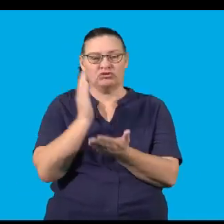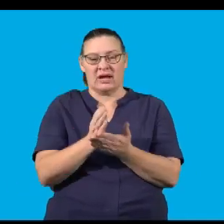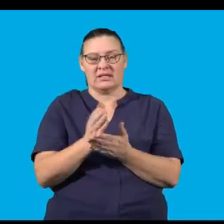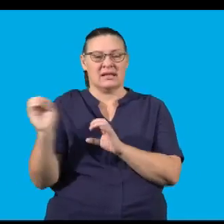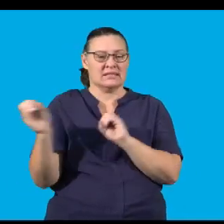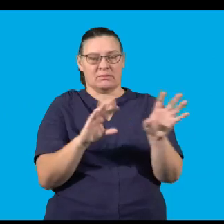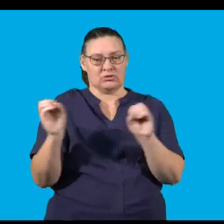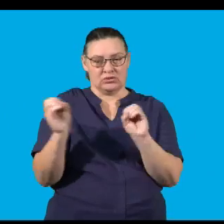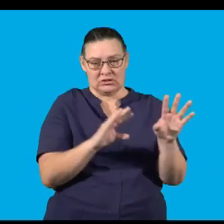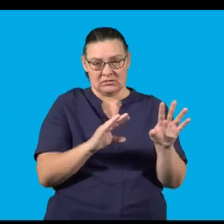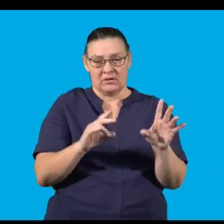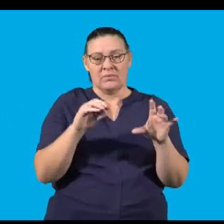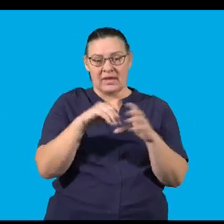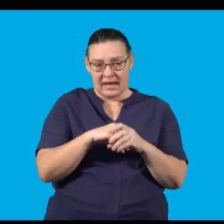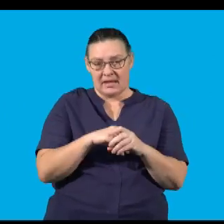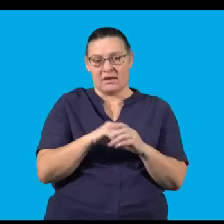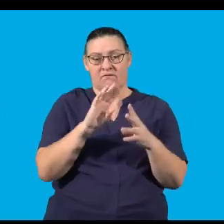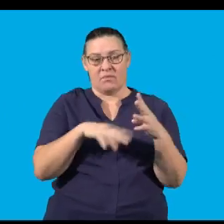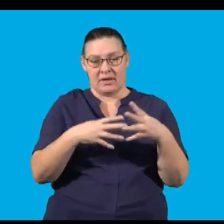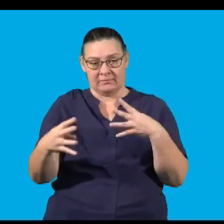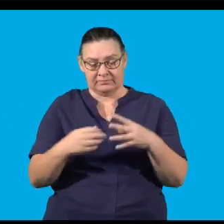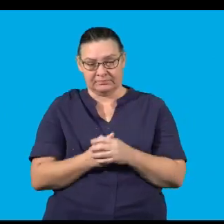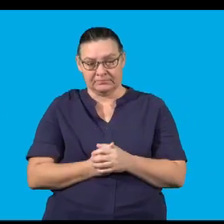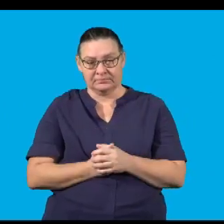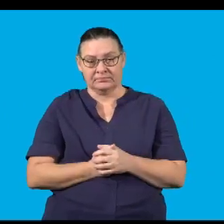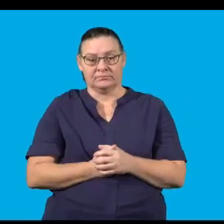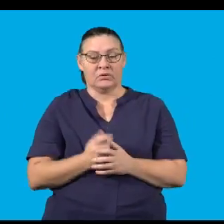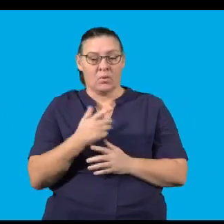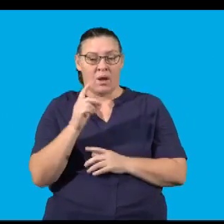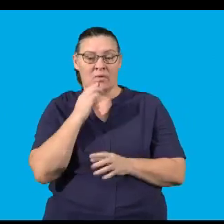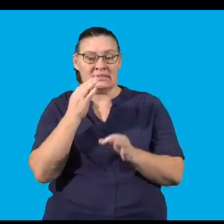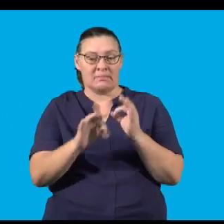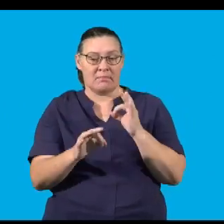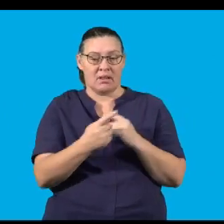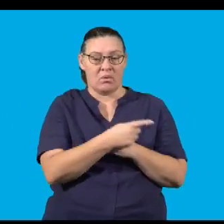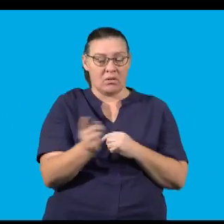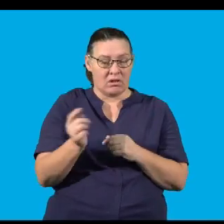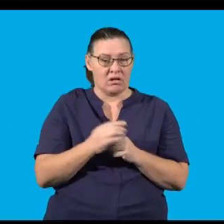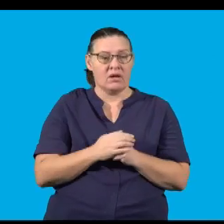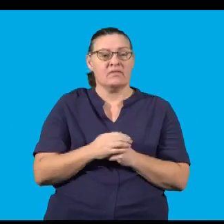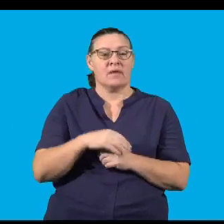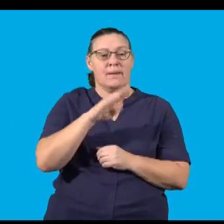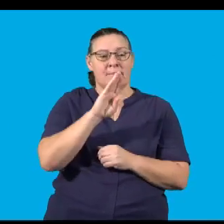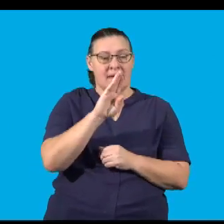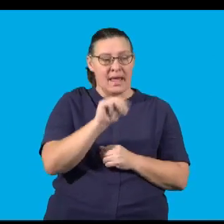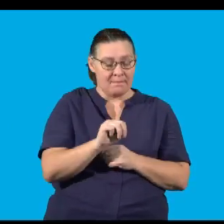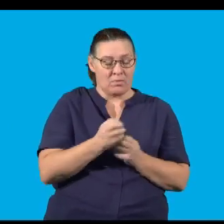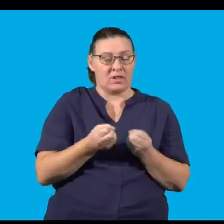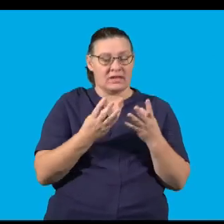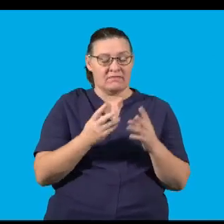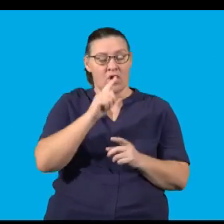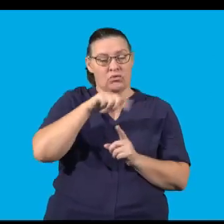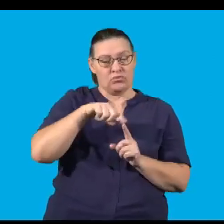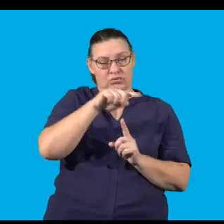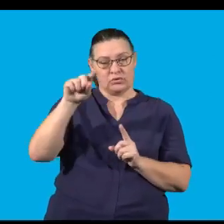straightforward substitution into your distance formula. When you simplify all of this, you will end up that BM is going to give